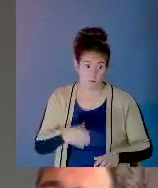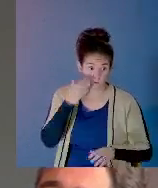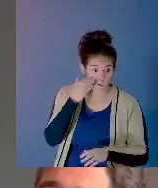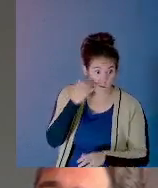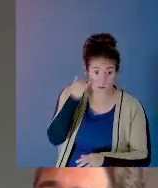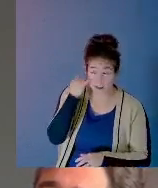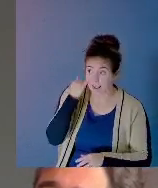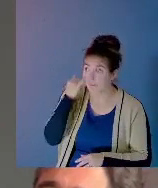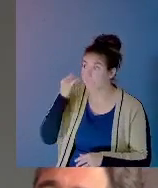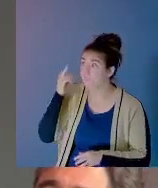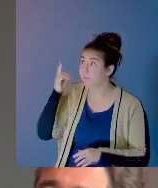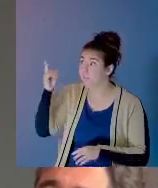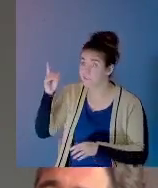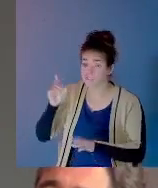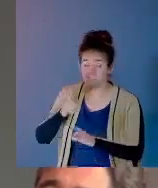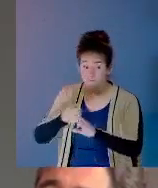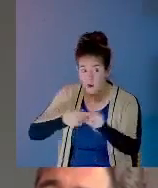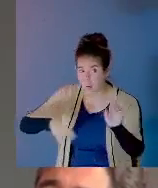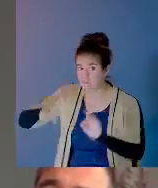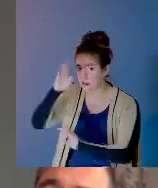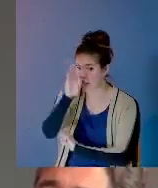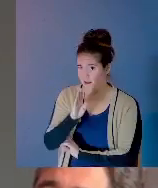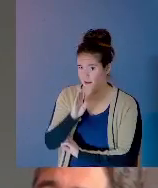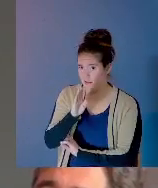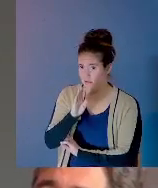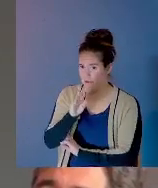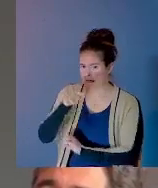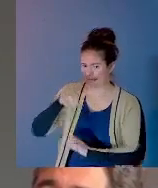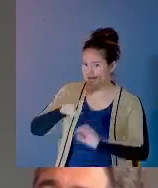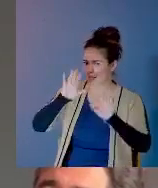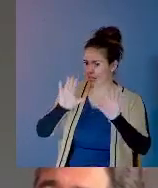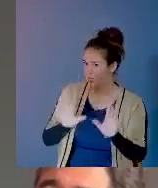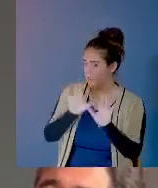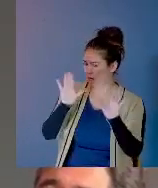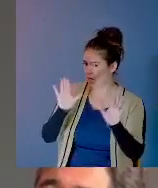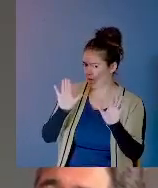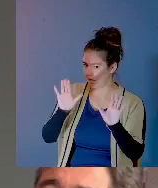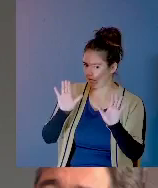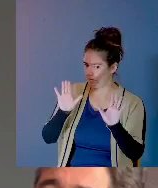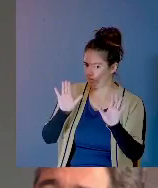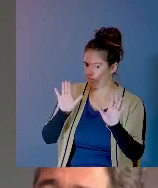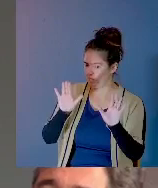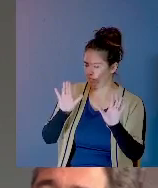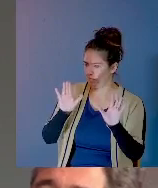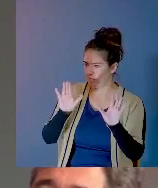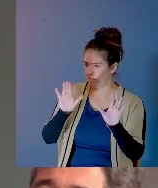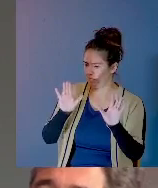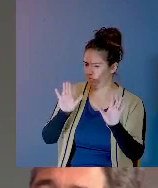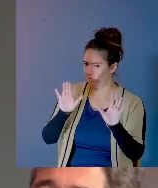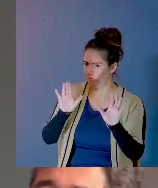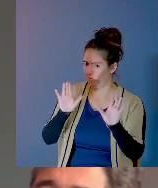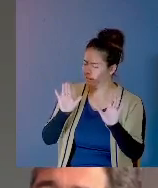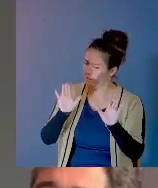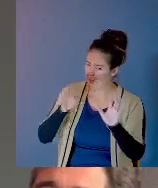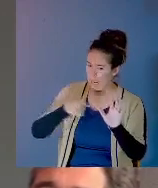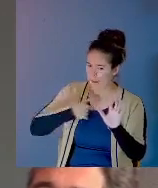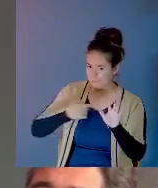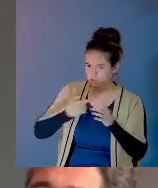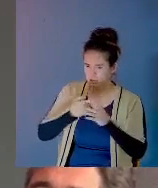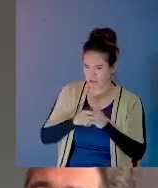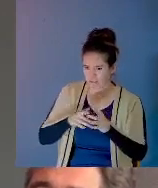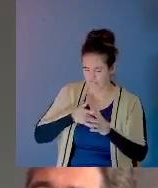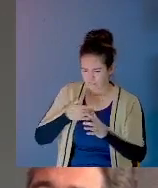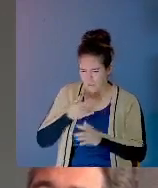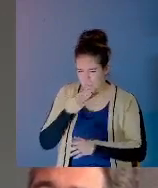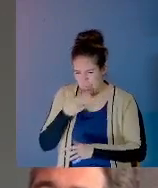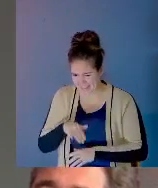Sunday, that Sunday in this church, I started feeling bad. So I went out to my car,